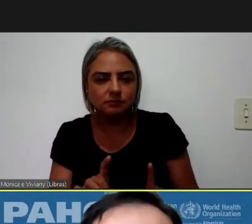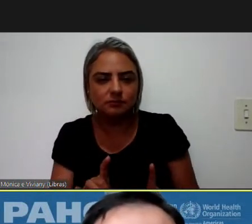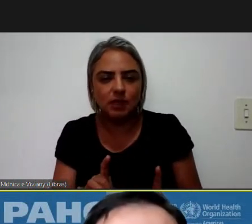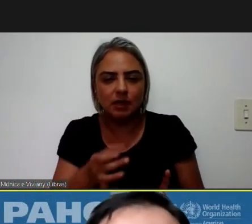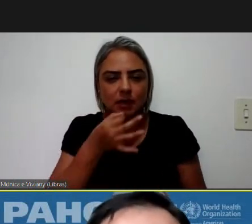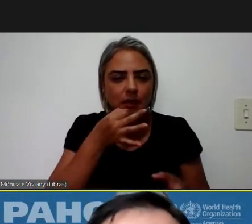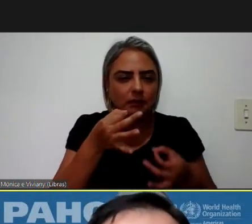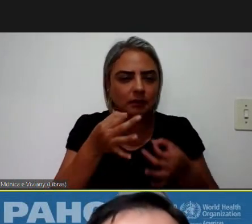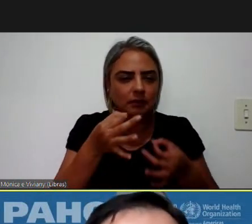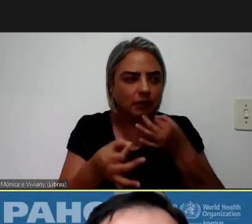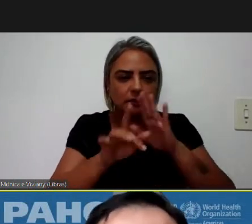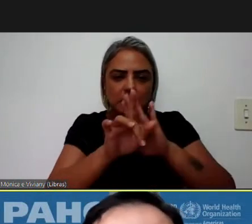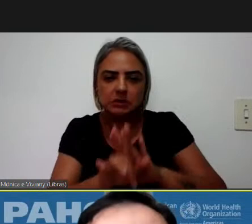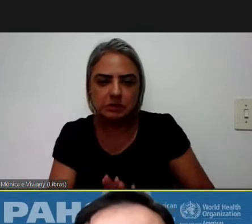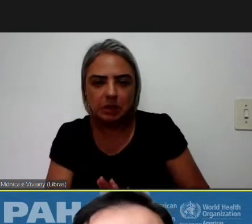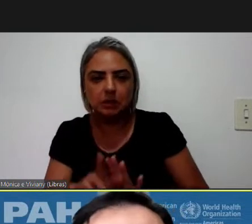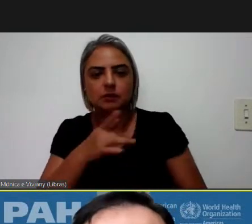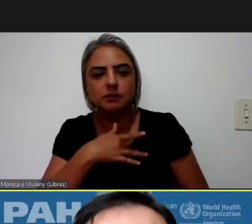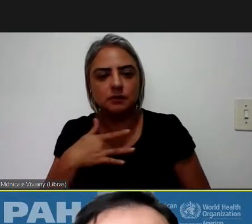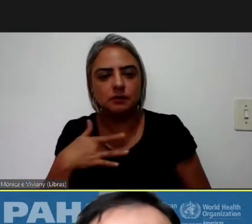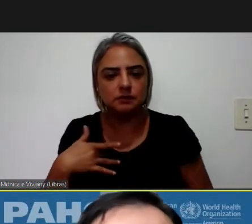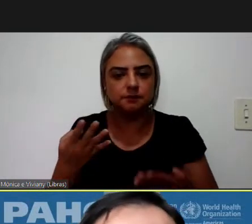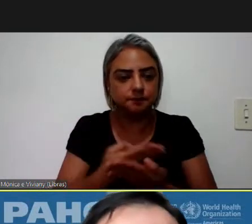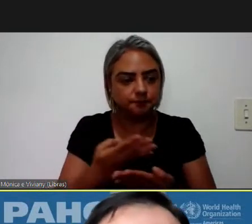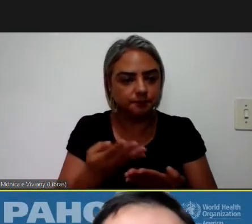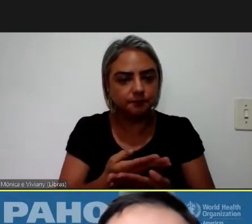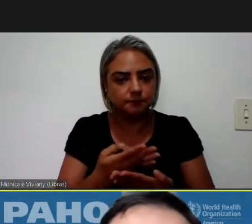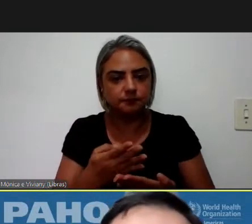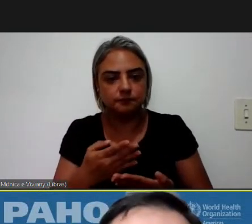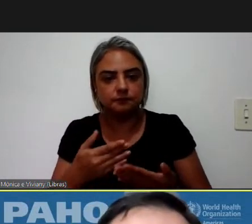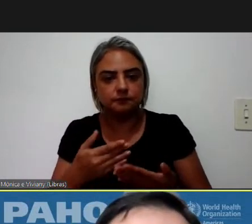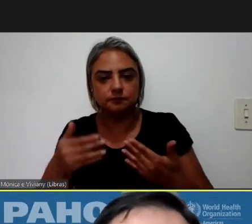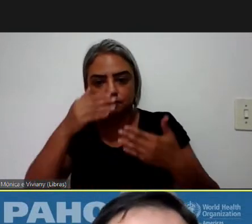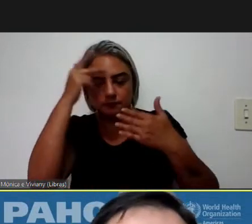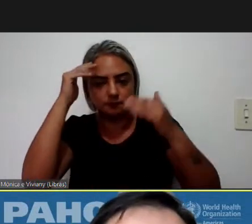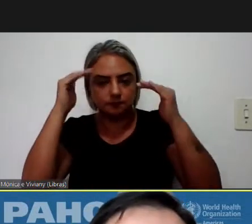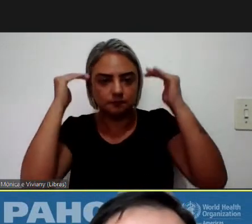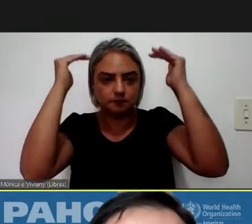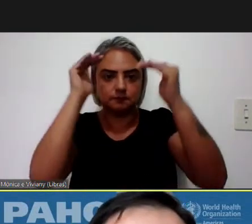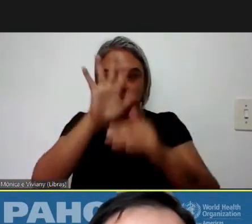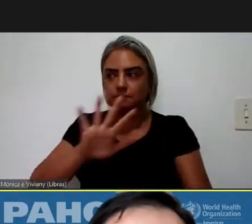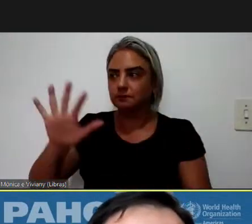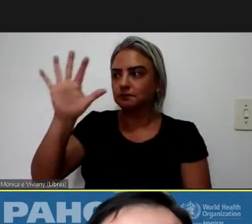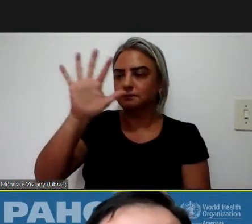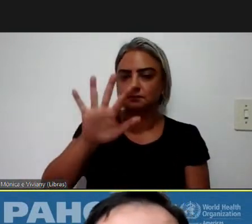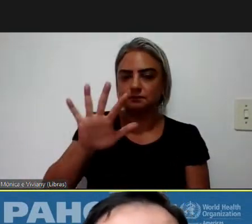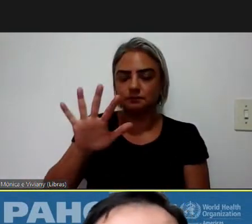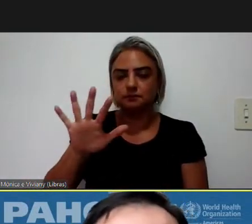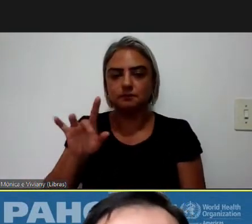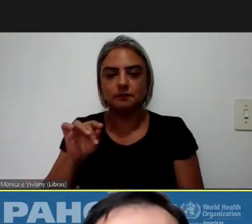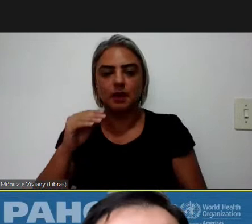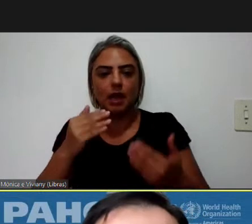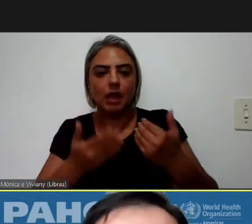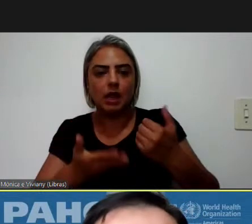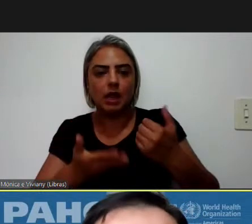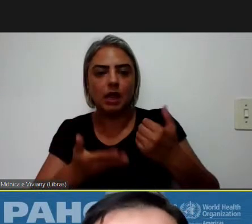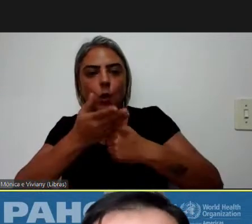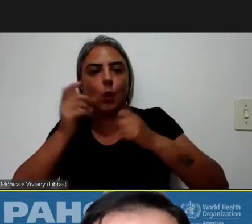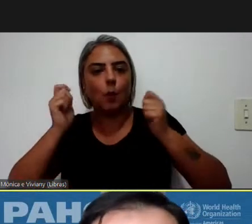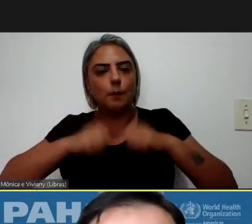It's not about one management in national direction.